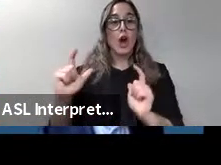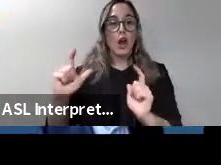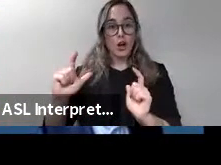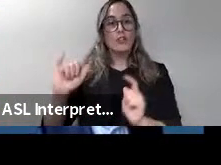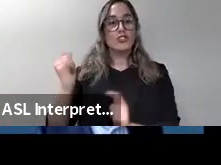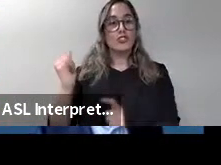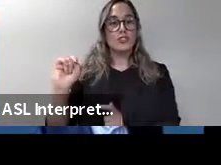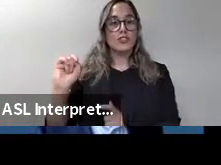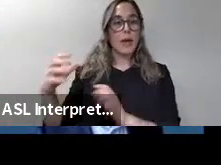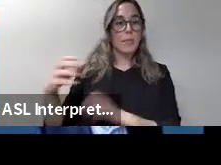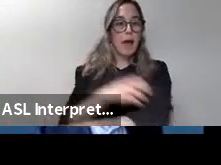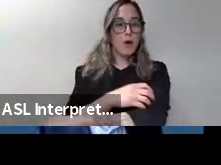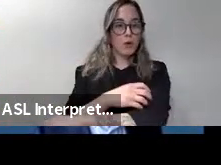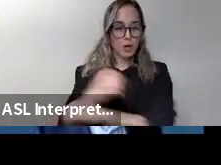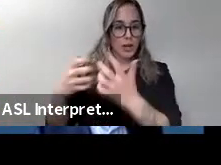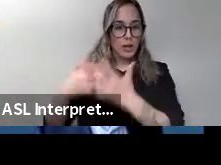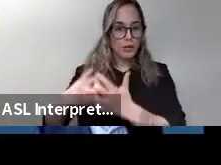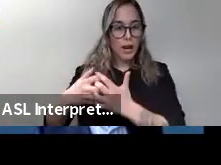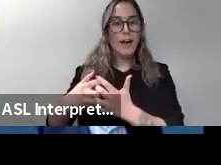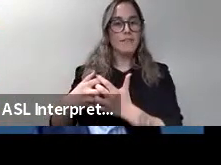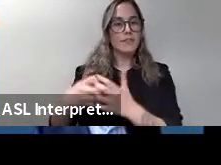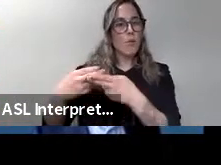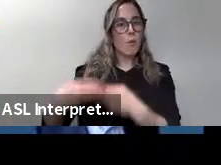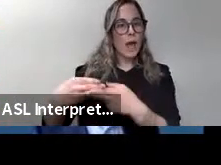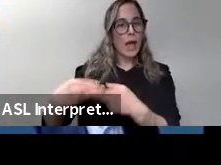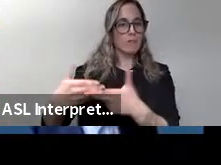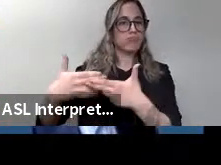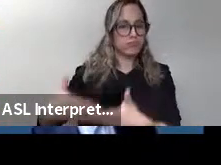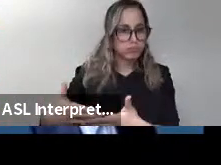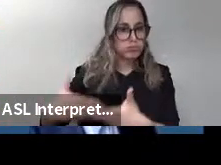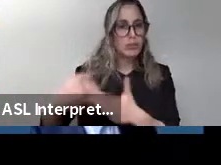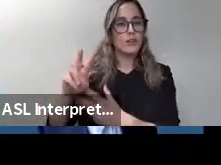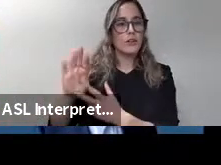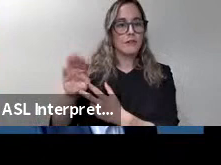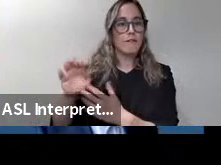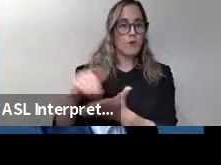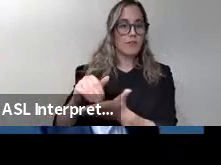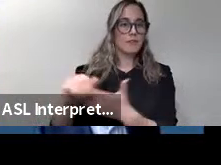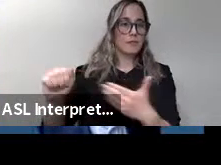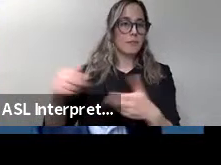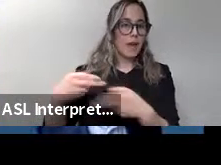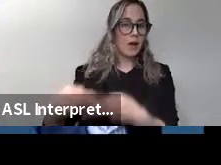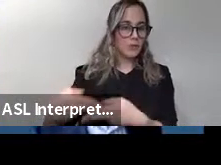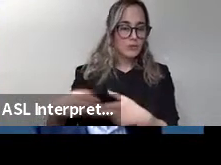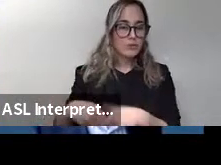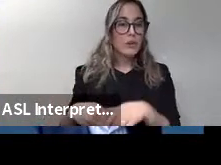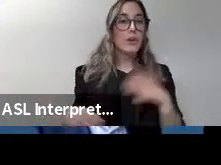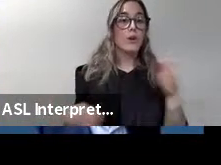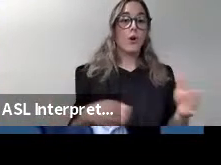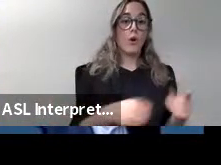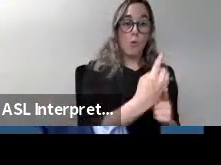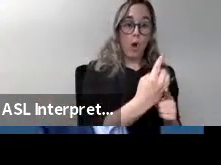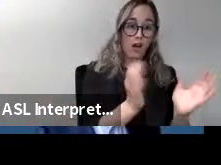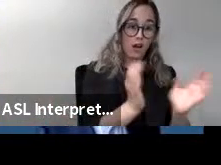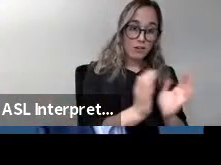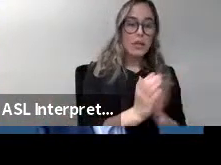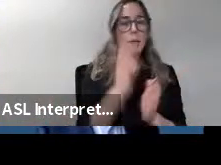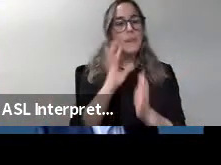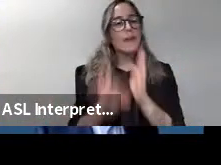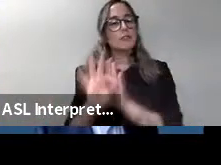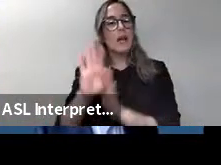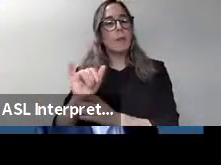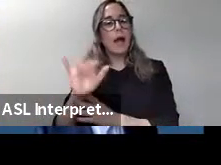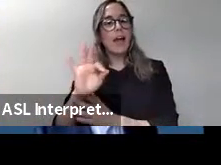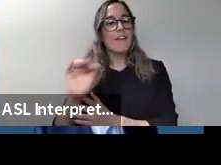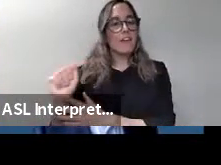aircraft weighing more than 41,000 pounds. A ratio of other aircraft to large aircraft of 1 was selected by the FAA as the dividing